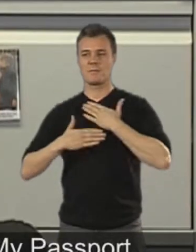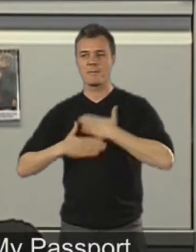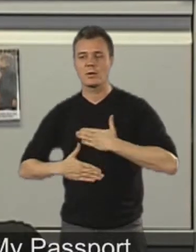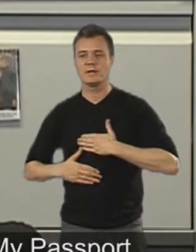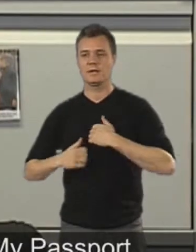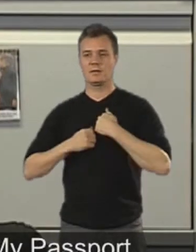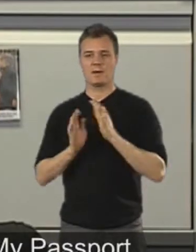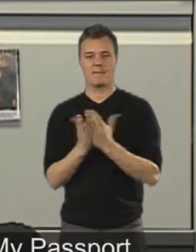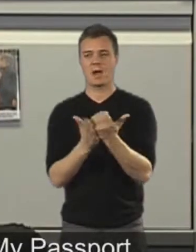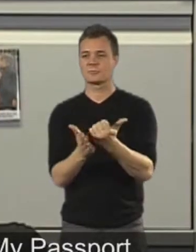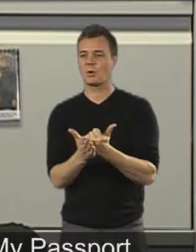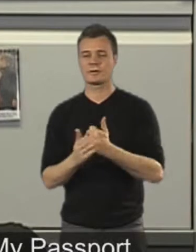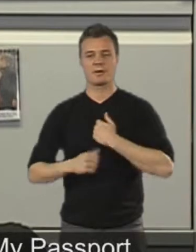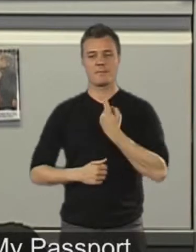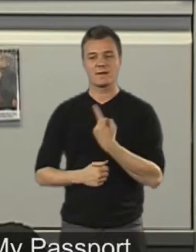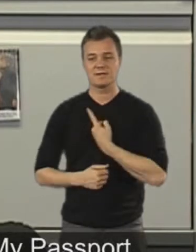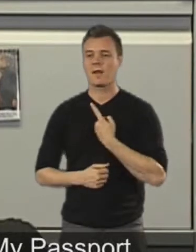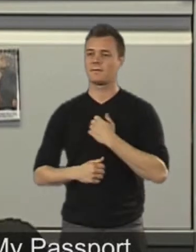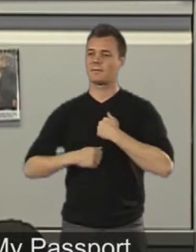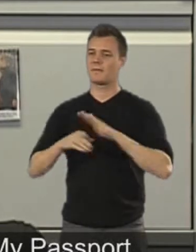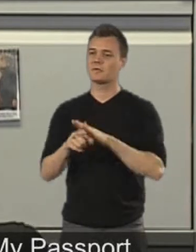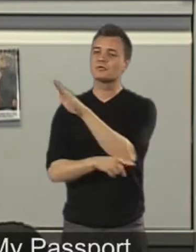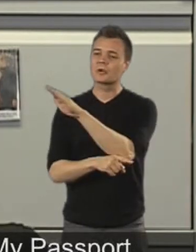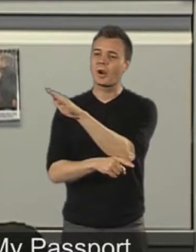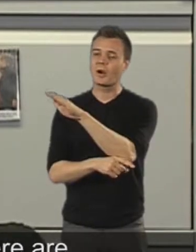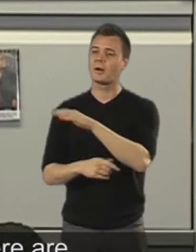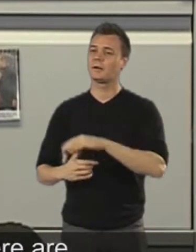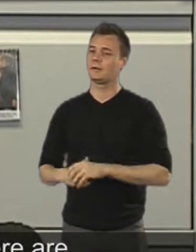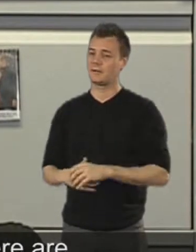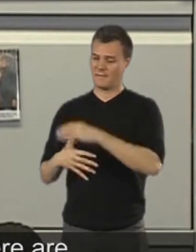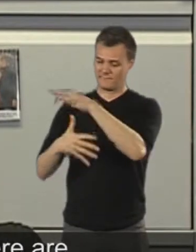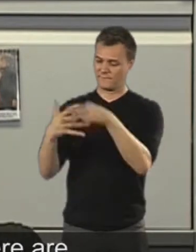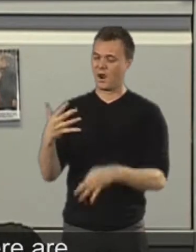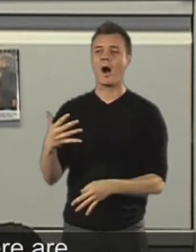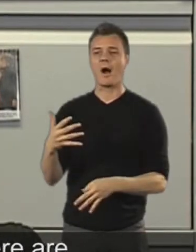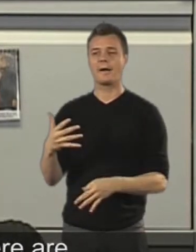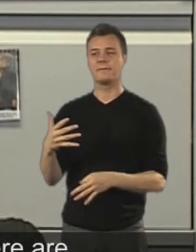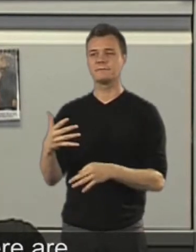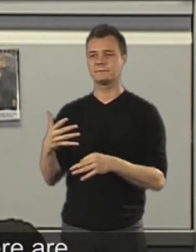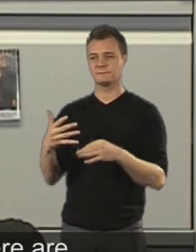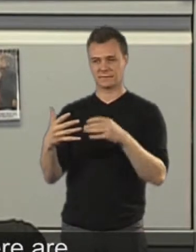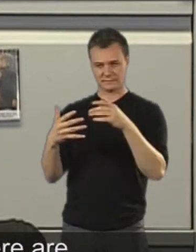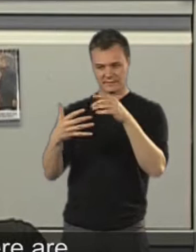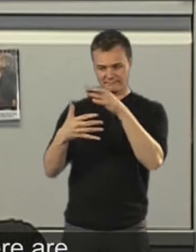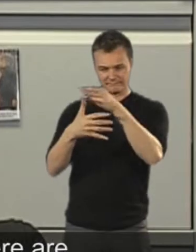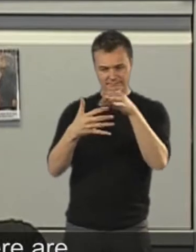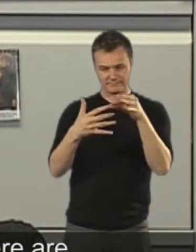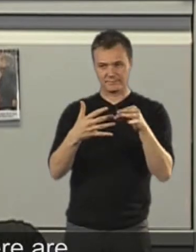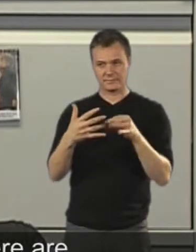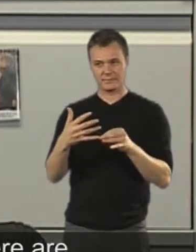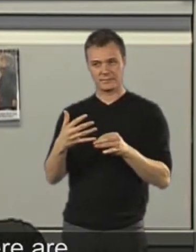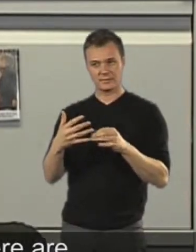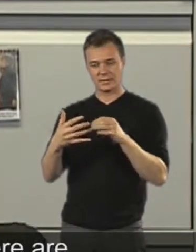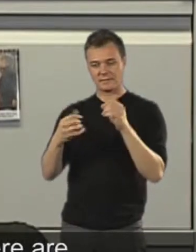passport, myself and my future. And within those 5 elements of the curriculum, there are